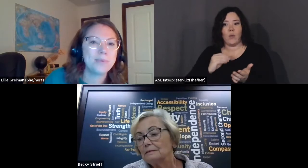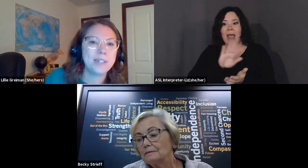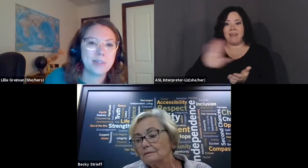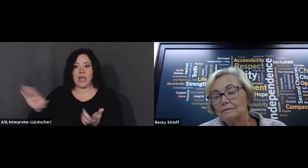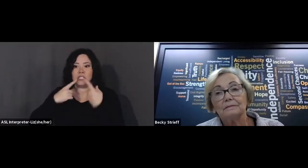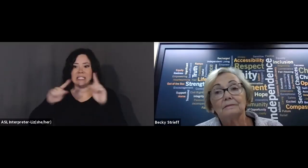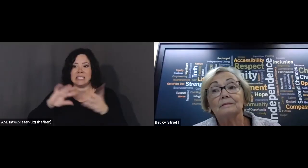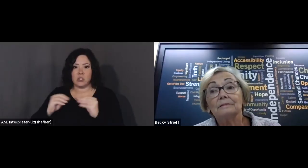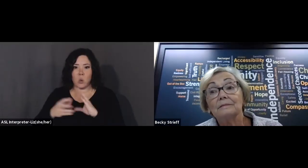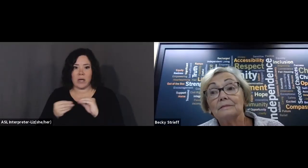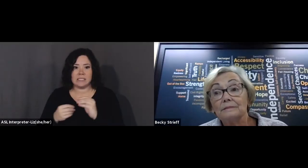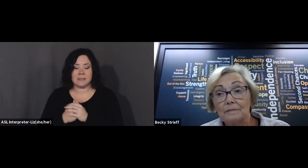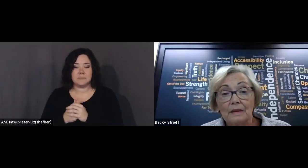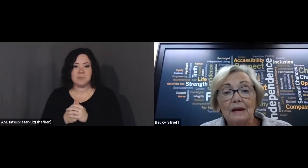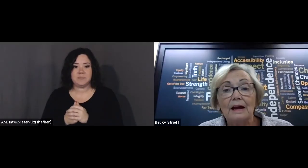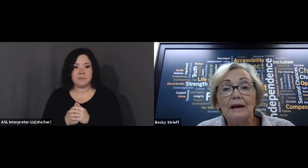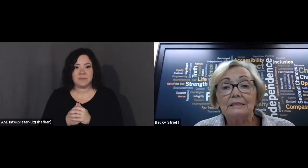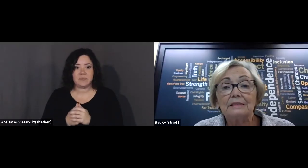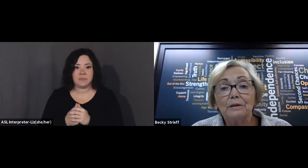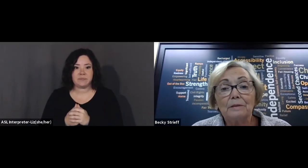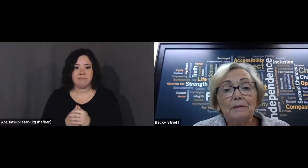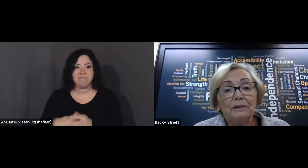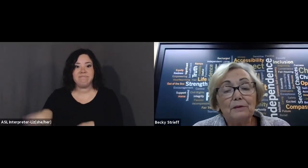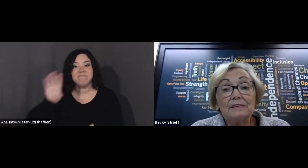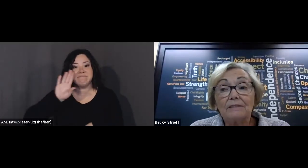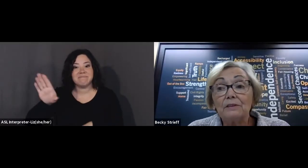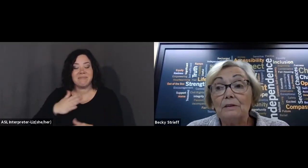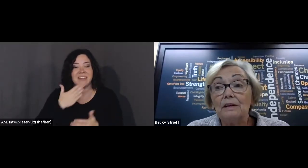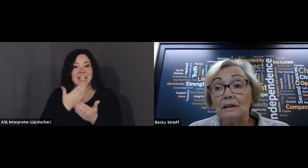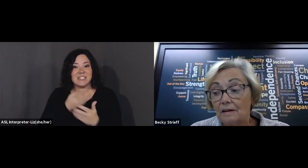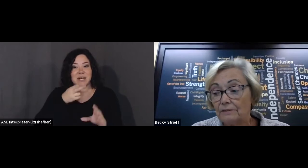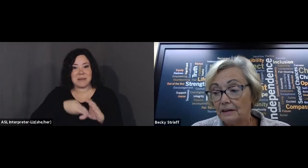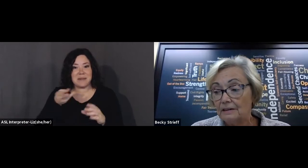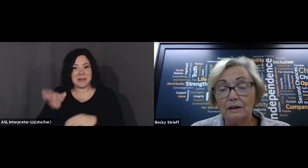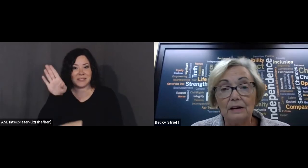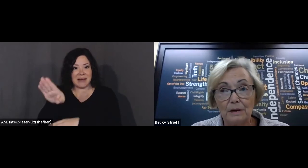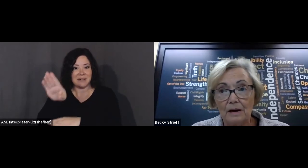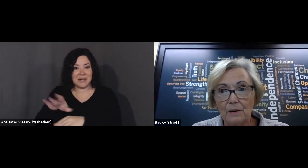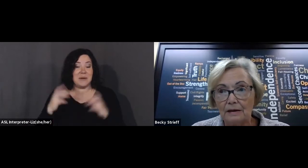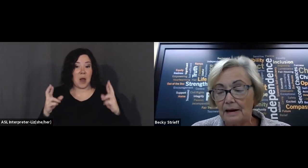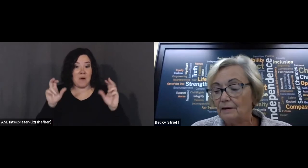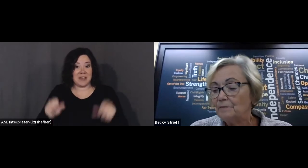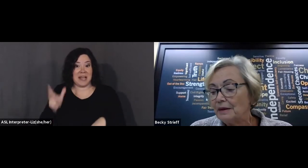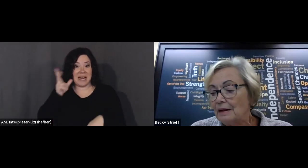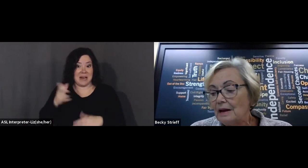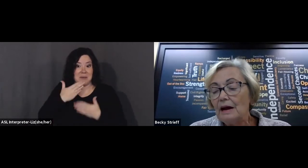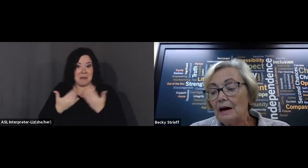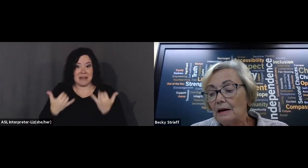I'm disappearing now. Hi, it's good to be with you this afternoon, and hopefully you can hear me all well